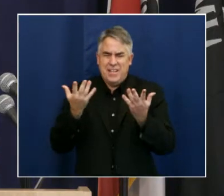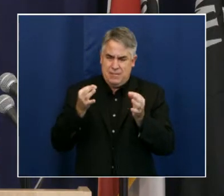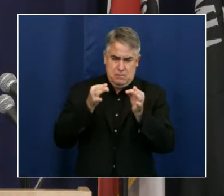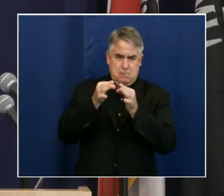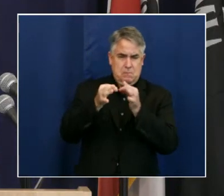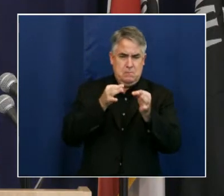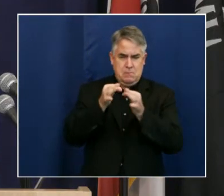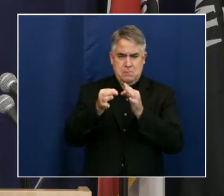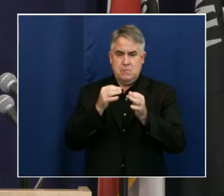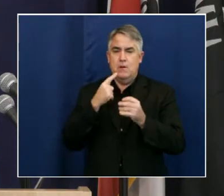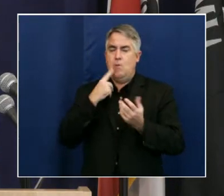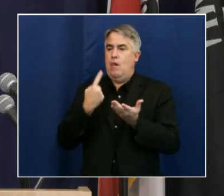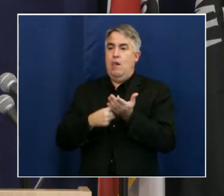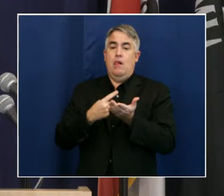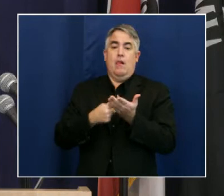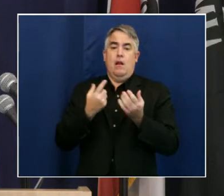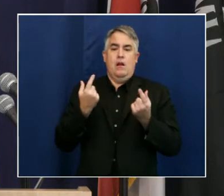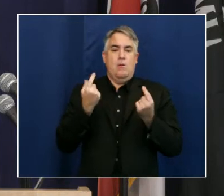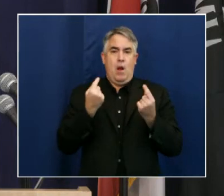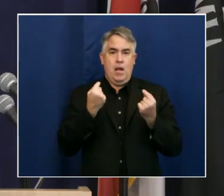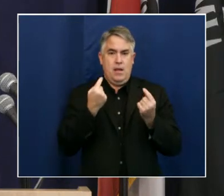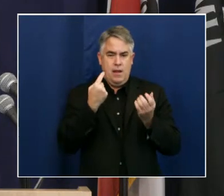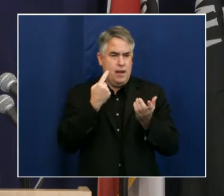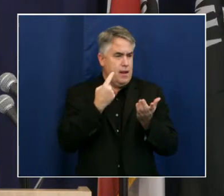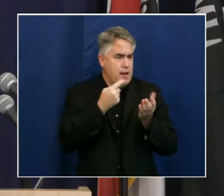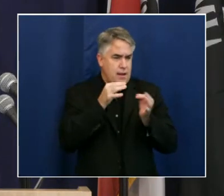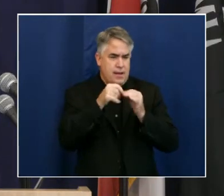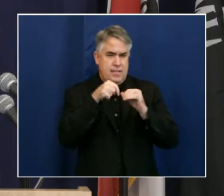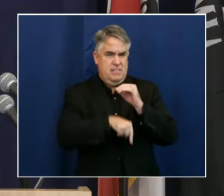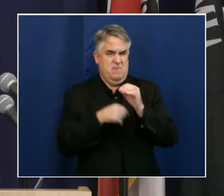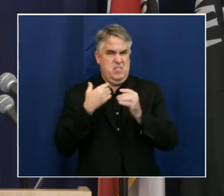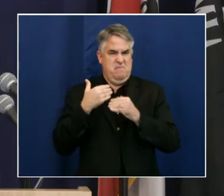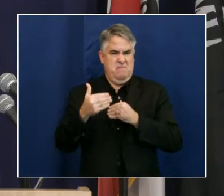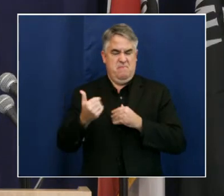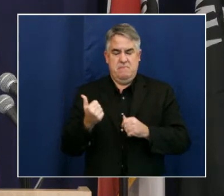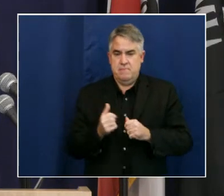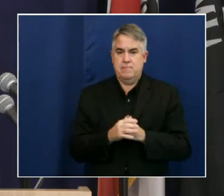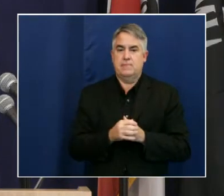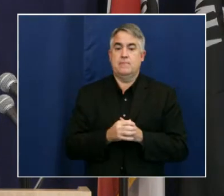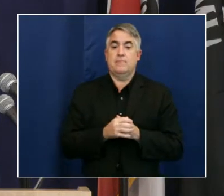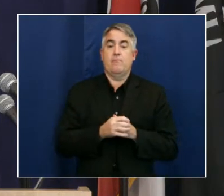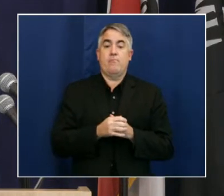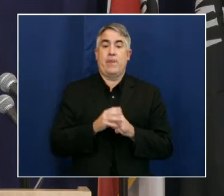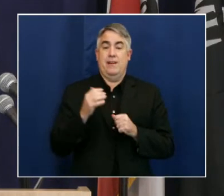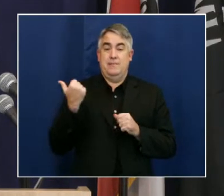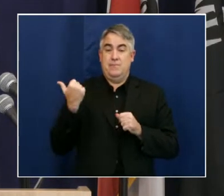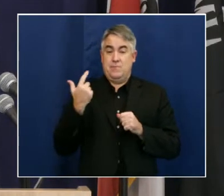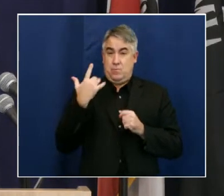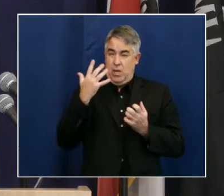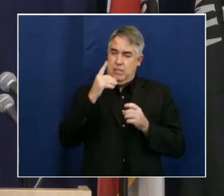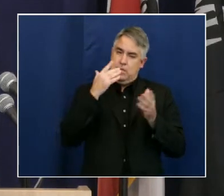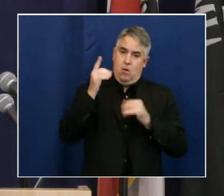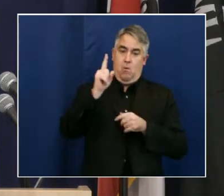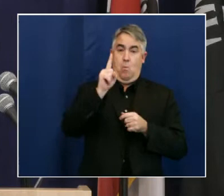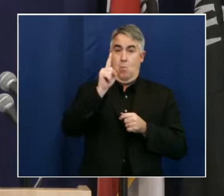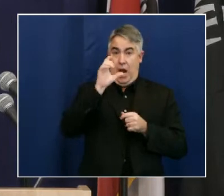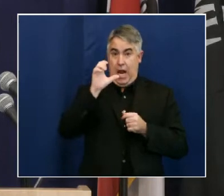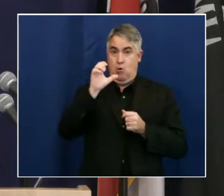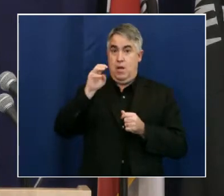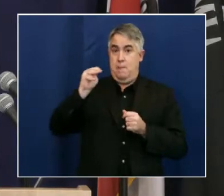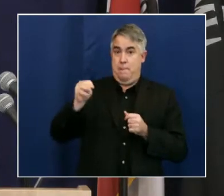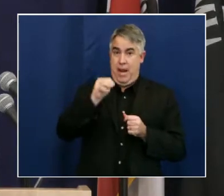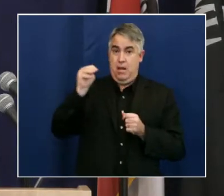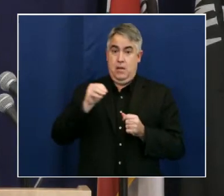and working together. As a county government, we're preparing to spend up to $100 million on efforts around